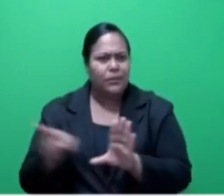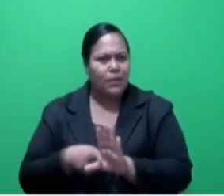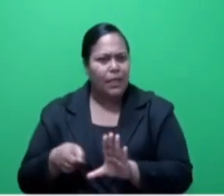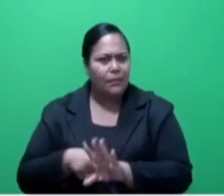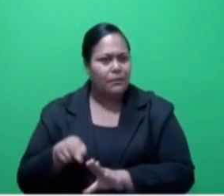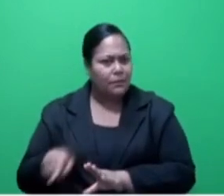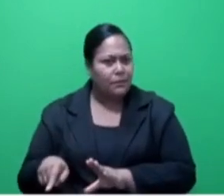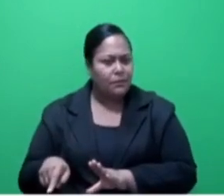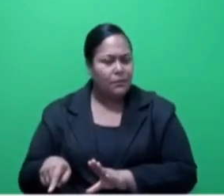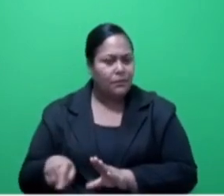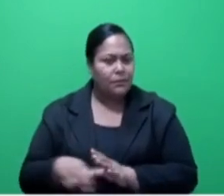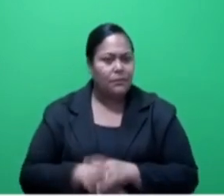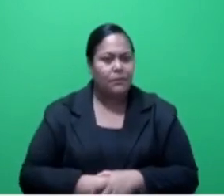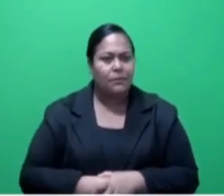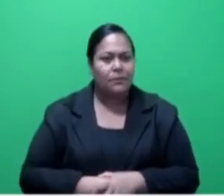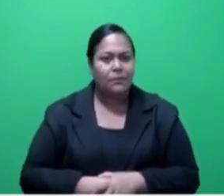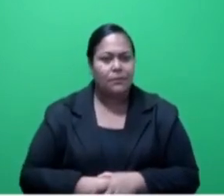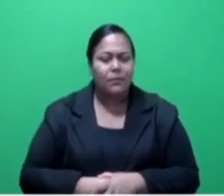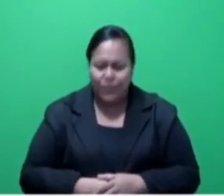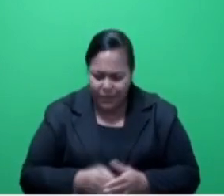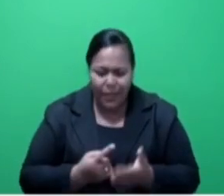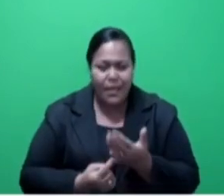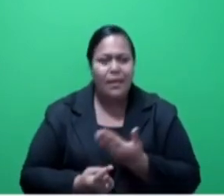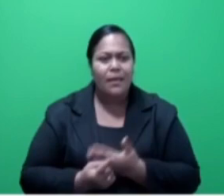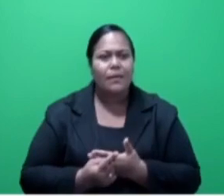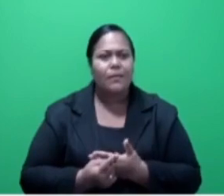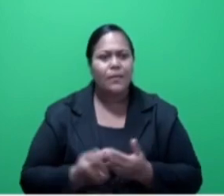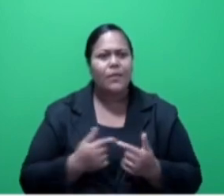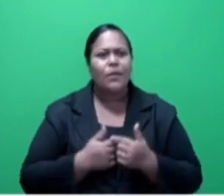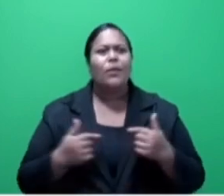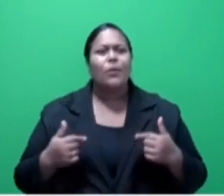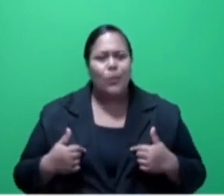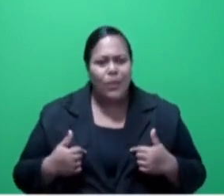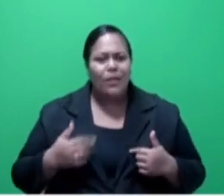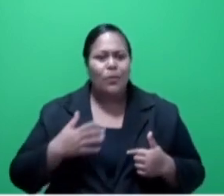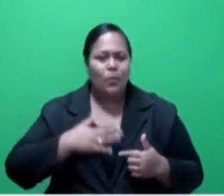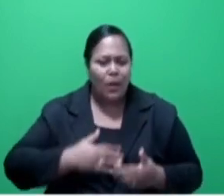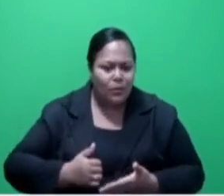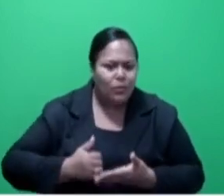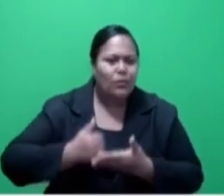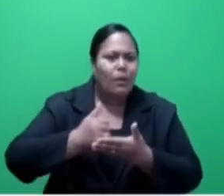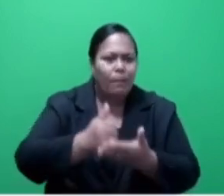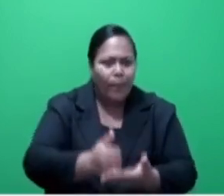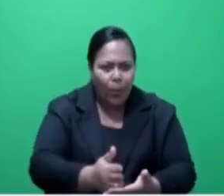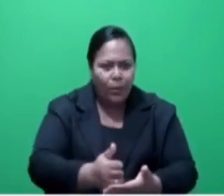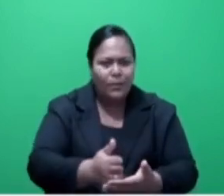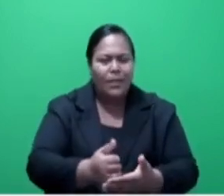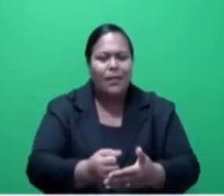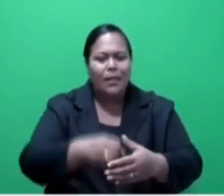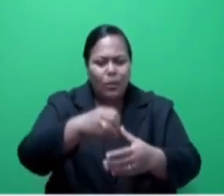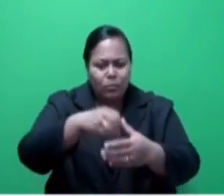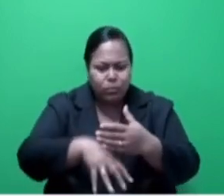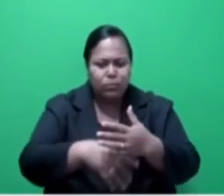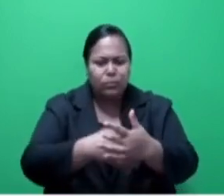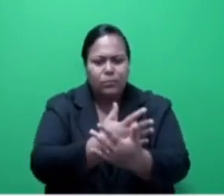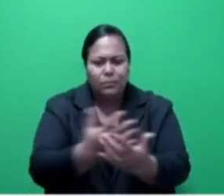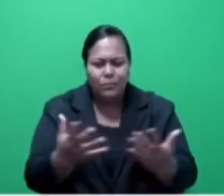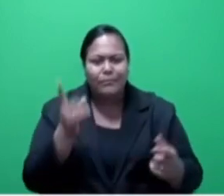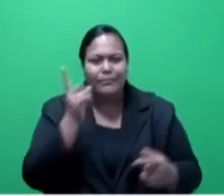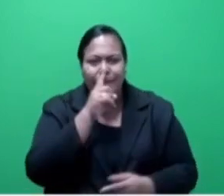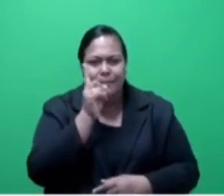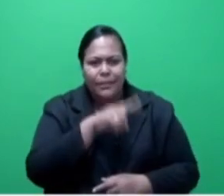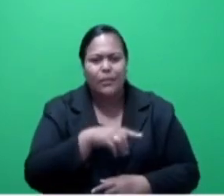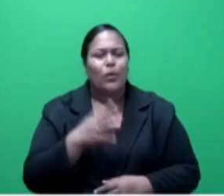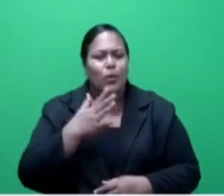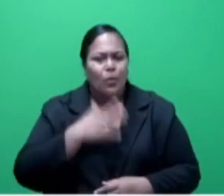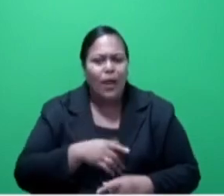sir, this is what would have happened. We like the ordinary people, Mr. Speaker, sir, to understand what the opposition is saying. We